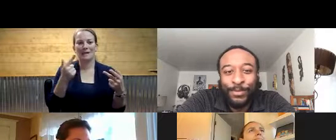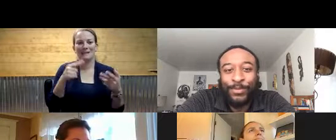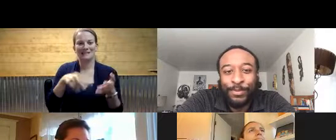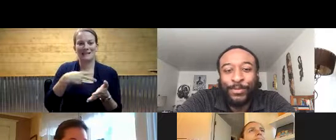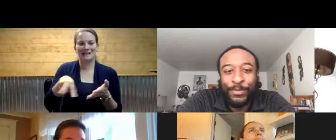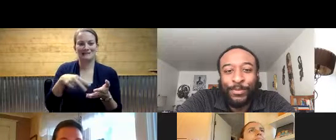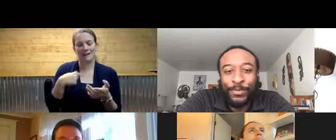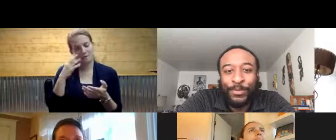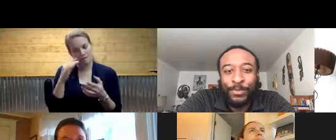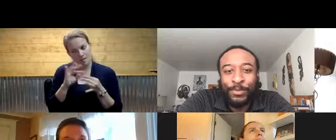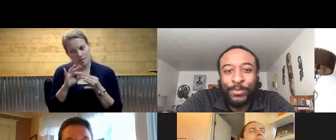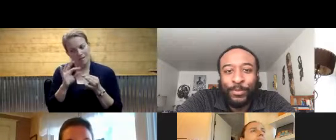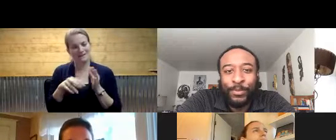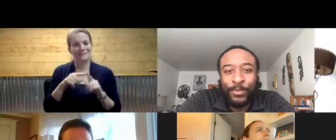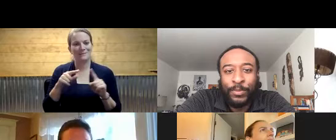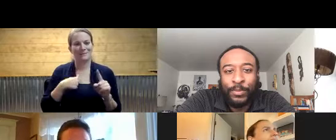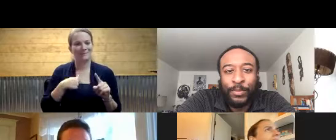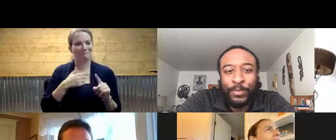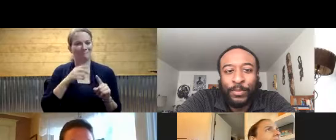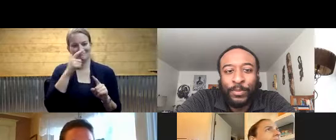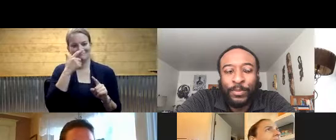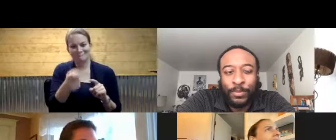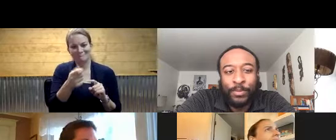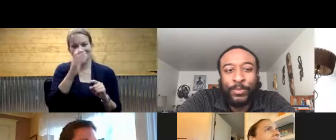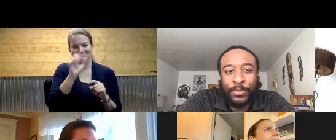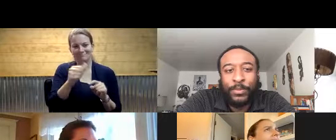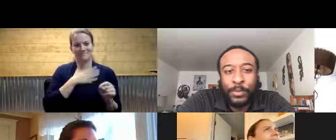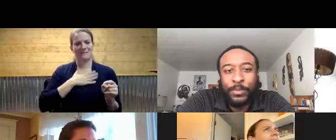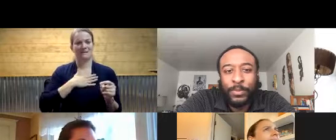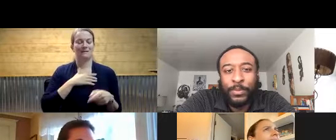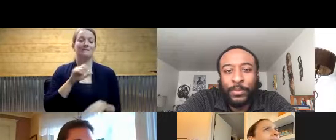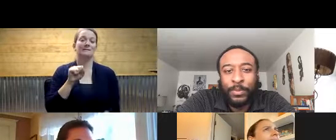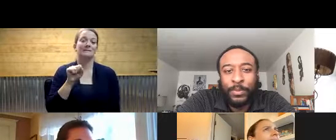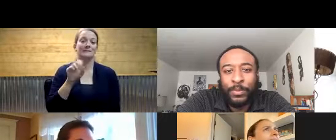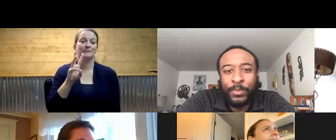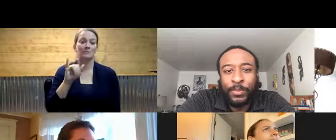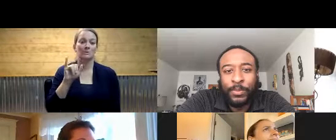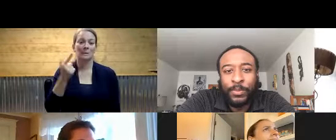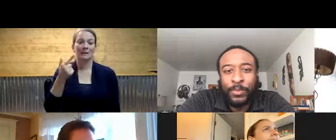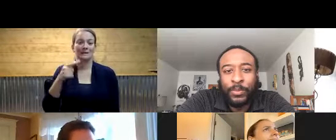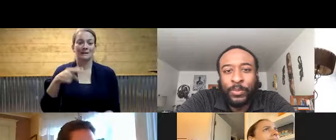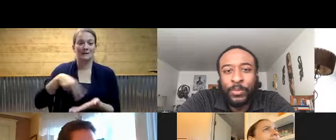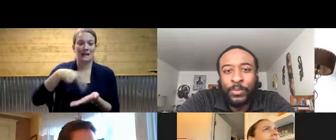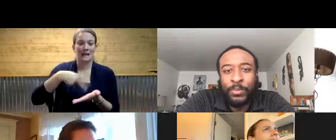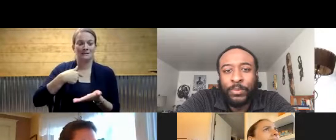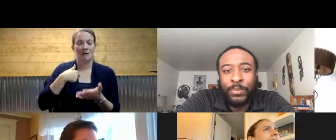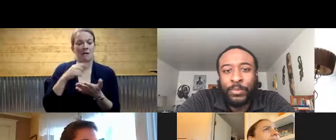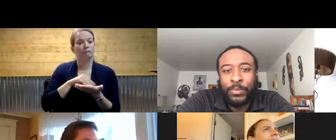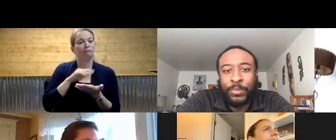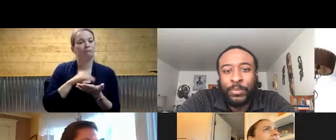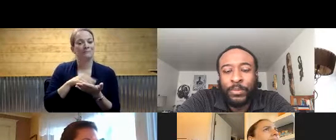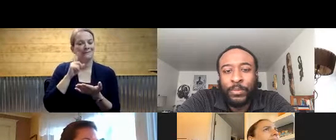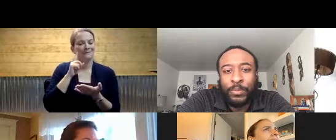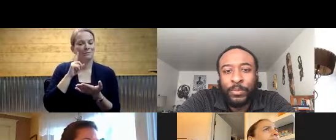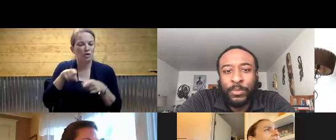in. But swing dancing was it was fun as well. It's just that at the time I did it at a semester which was pretty busy for me,